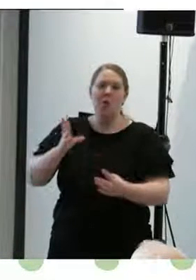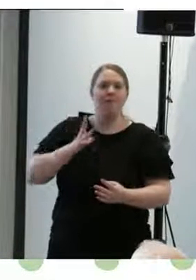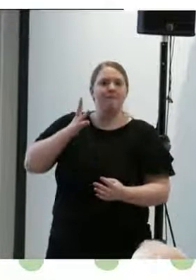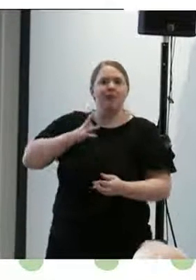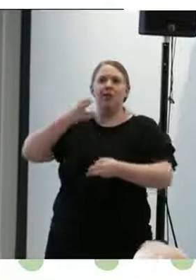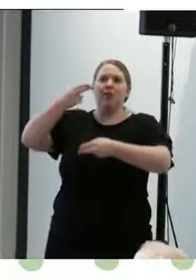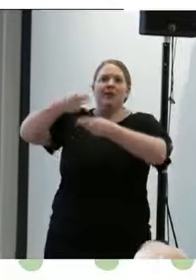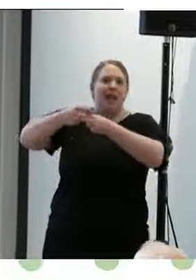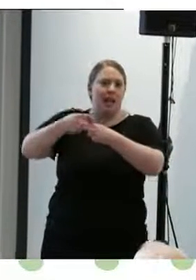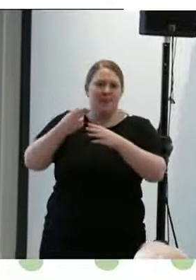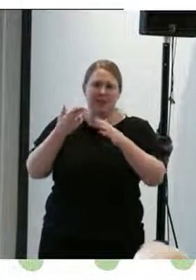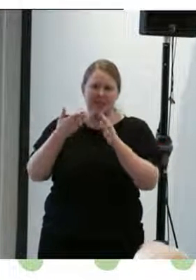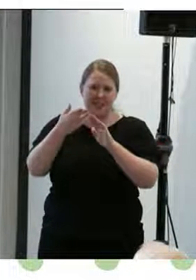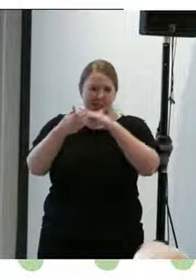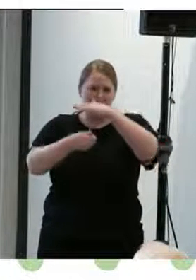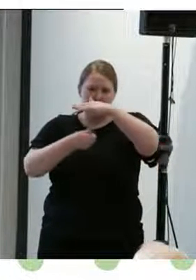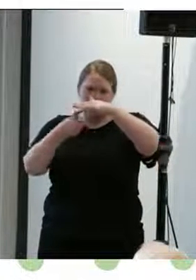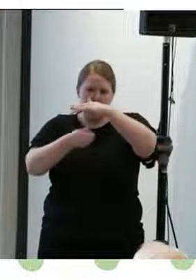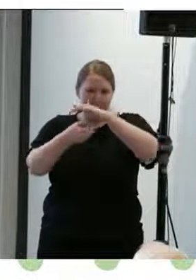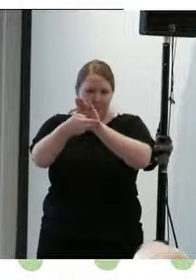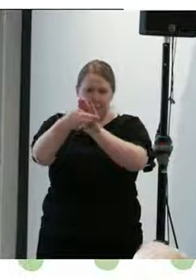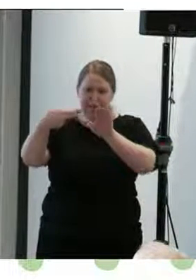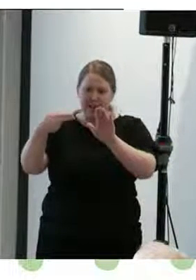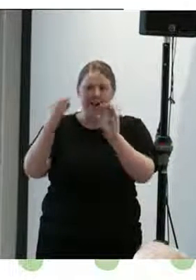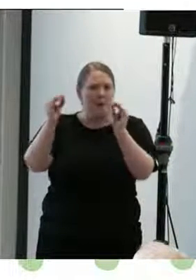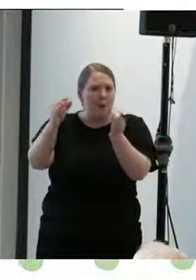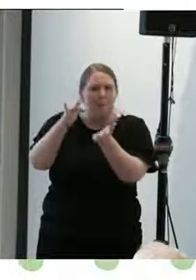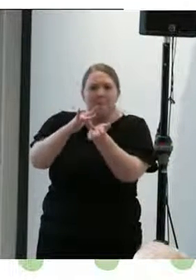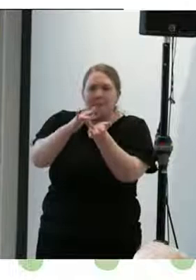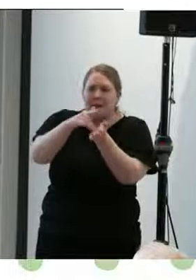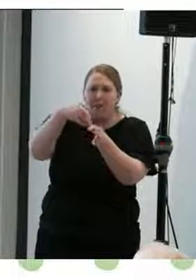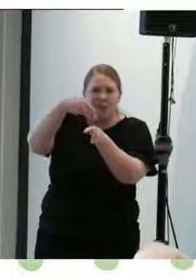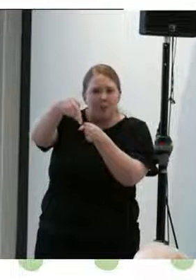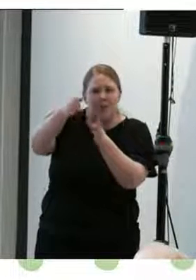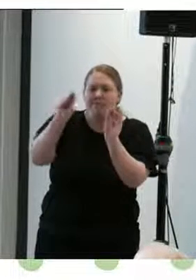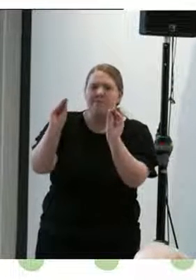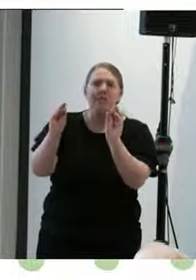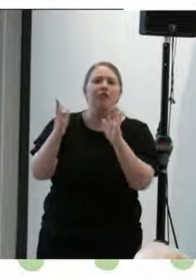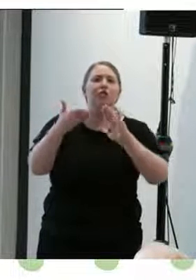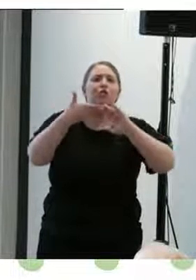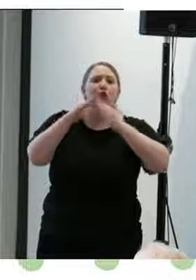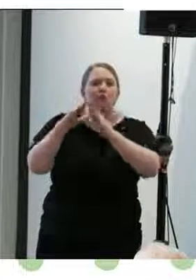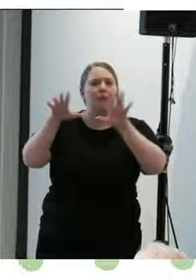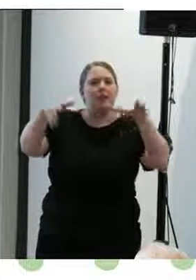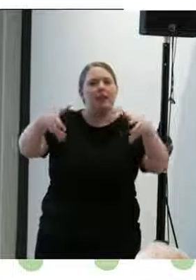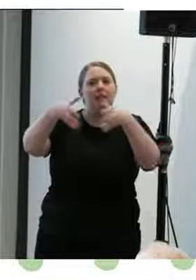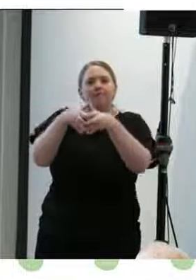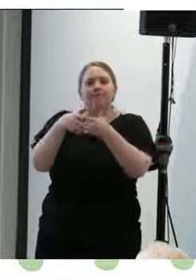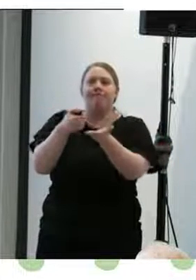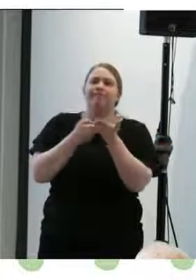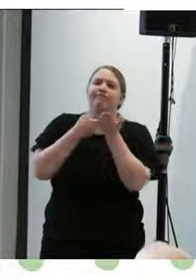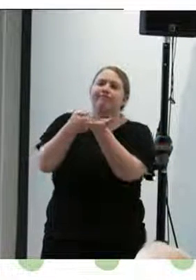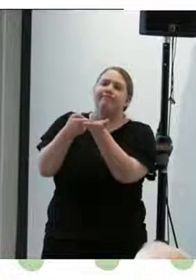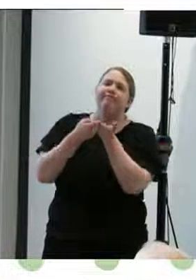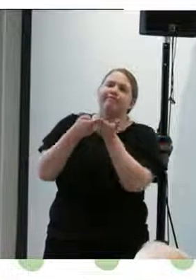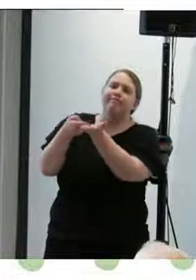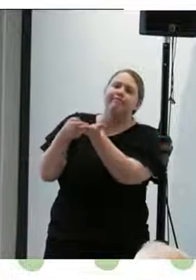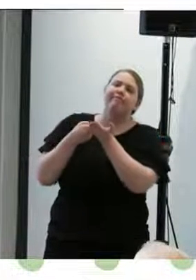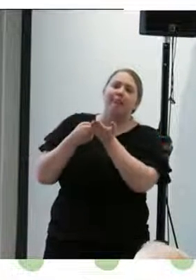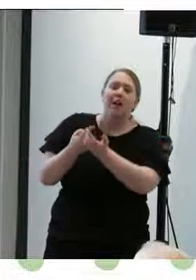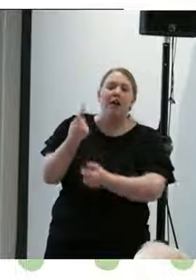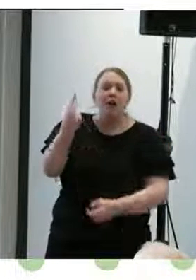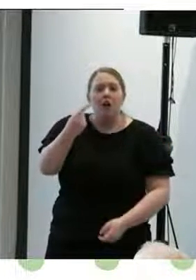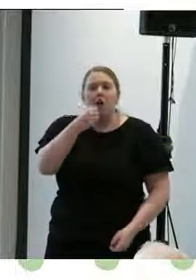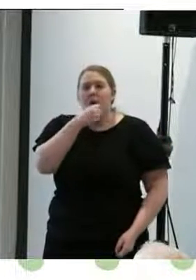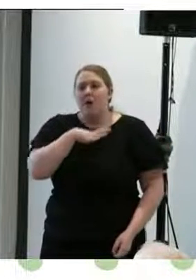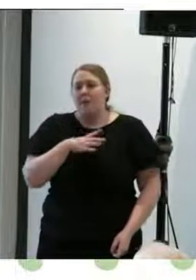basement window. There's no medical experts. It's just people in the community who have come to talk. And as people are sharing their stories, right, one mother talks about